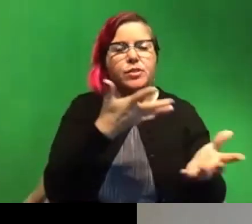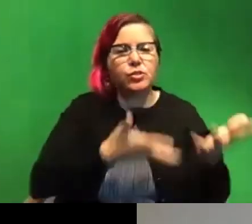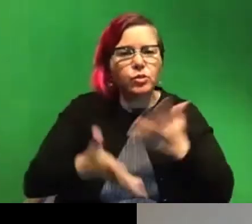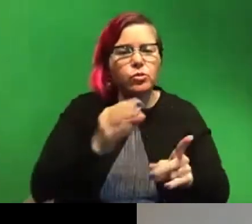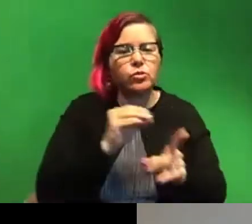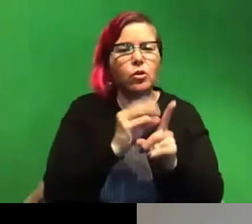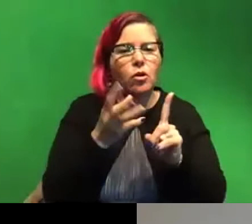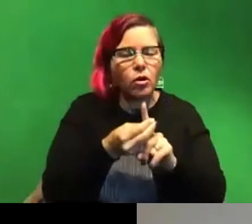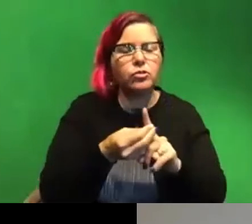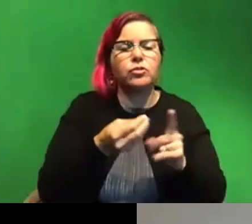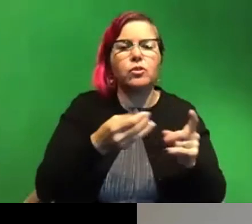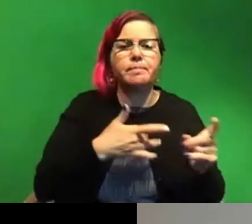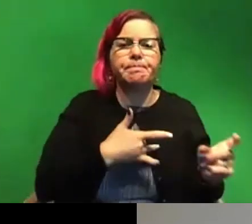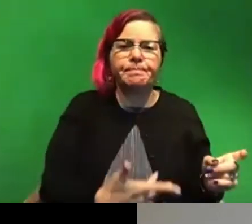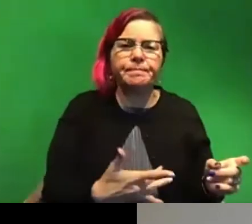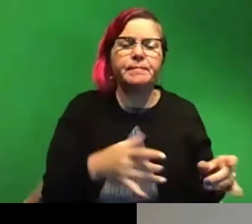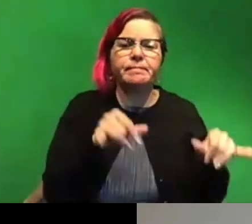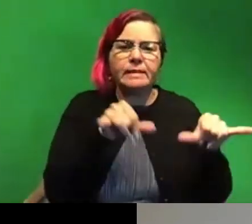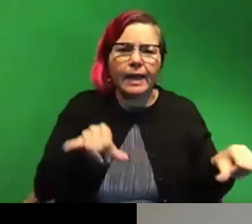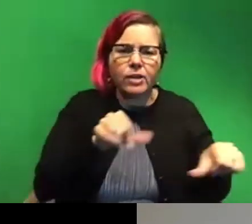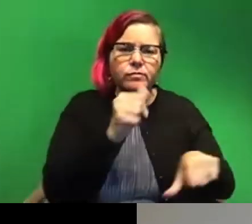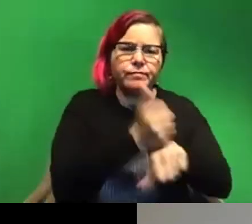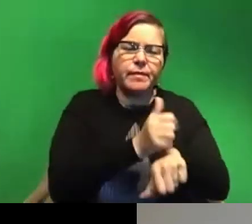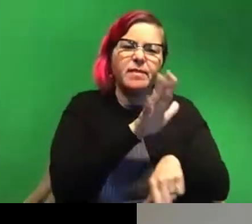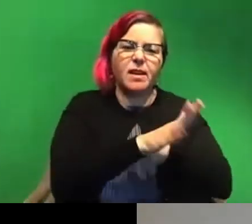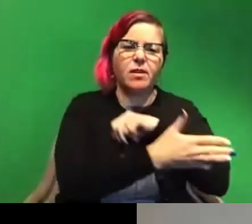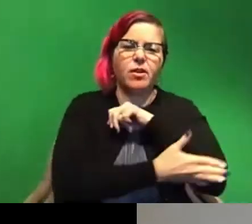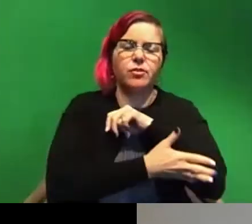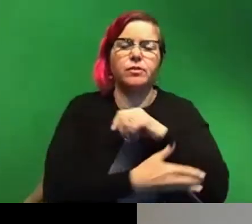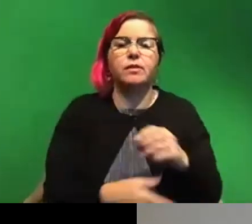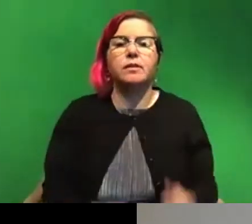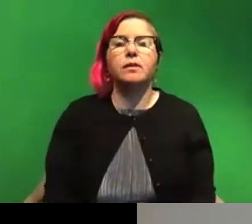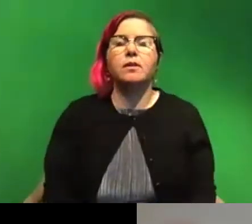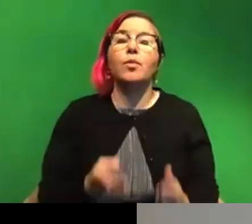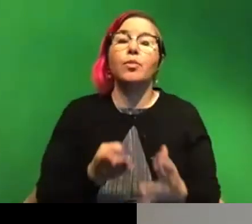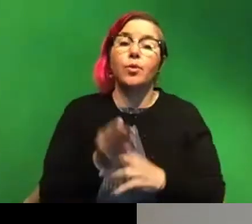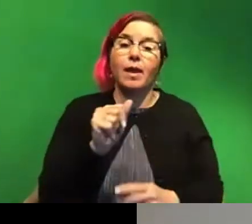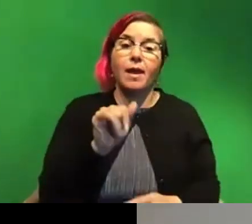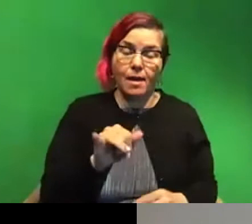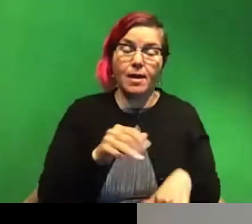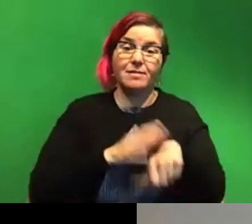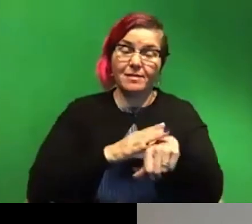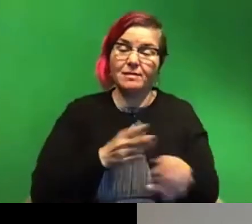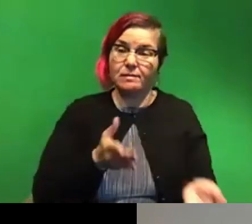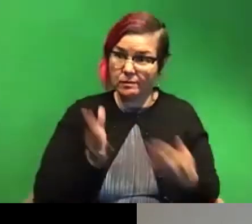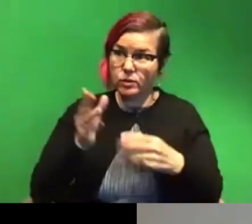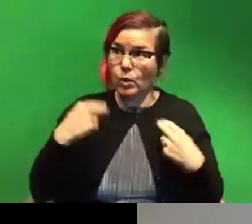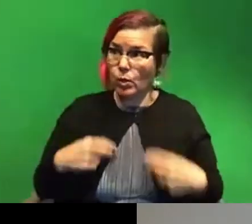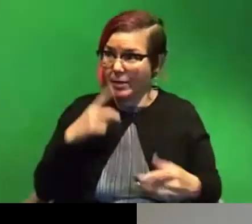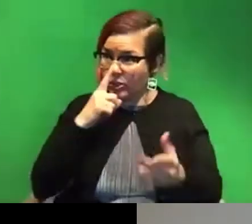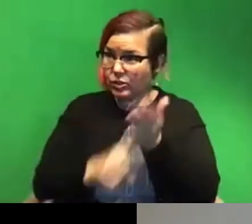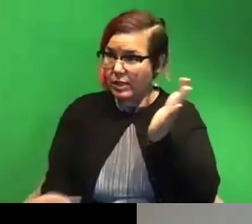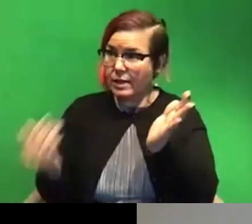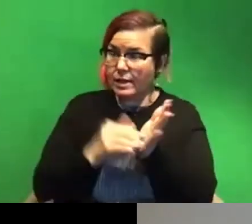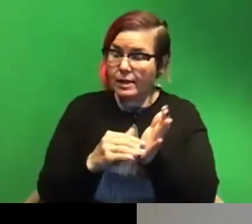cultural rituals and standards that are in that country. So it goes through AI, then it's checked by a human again.